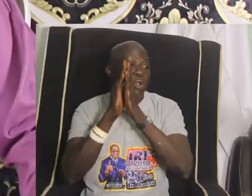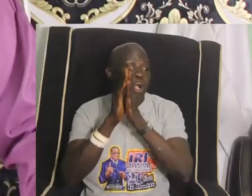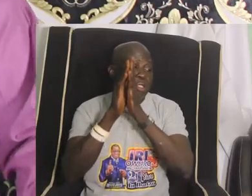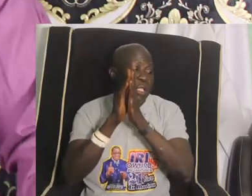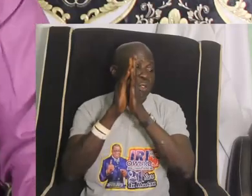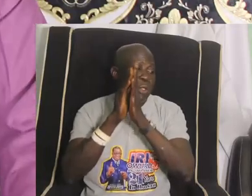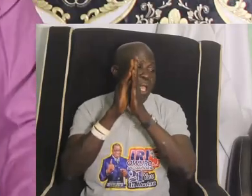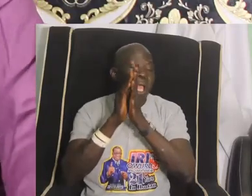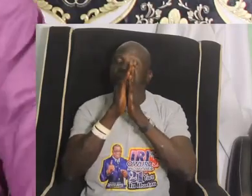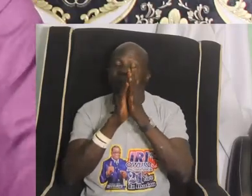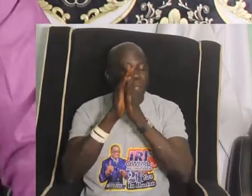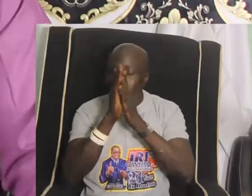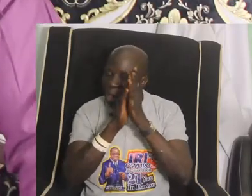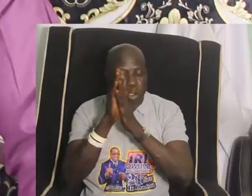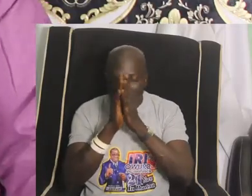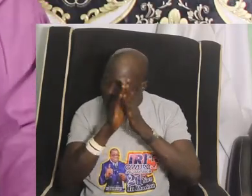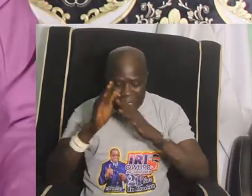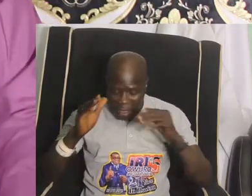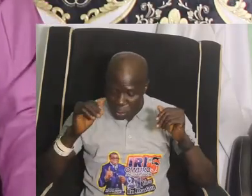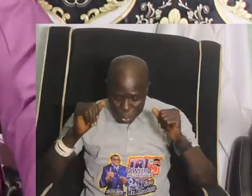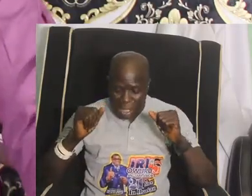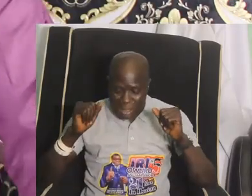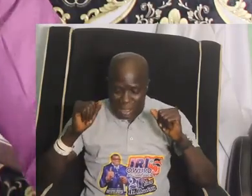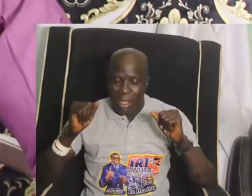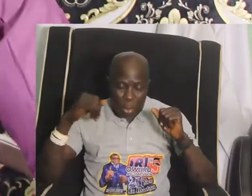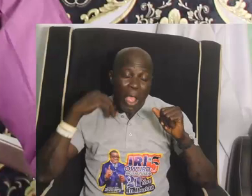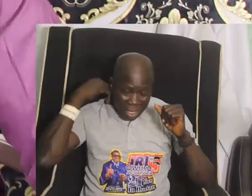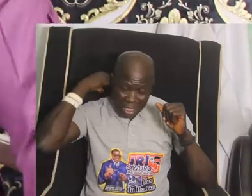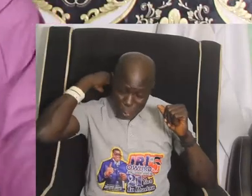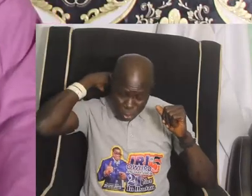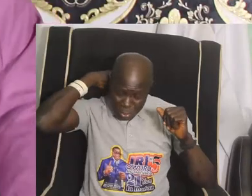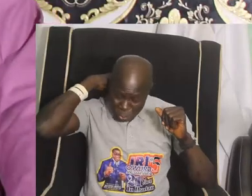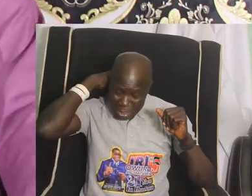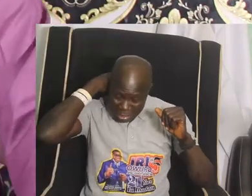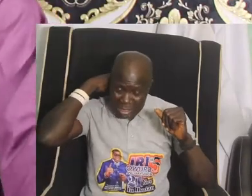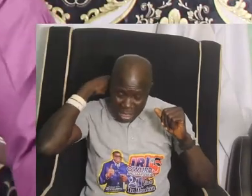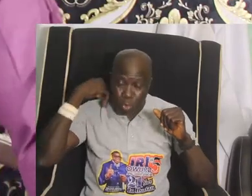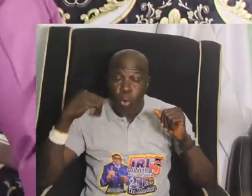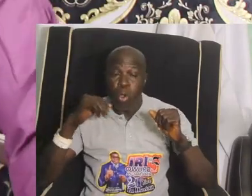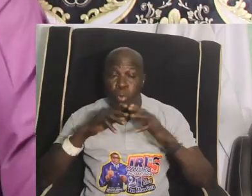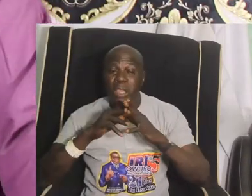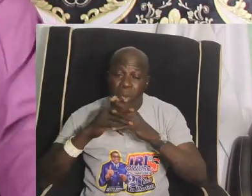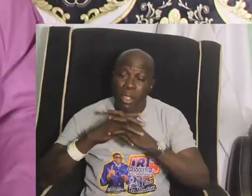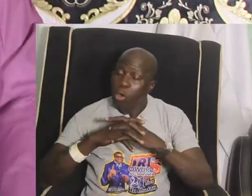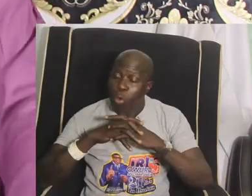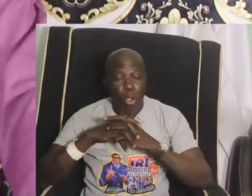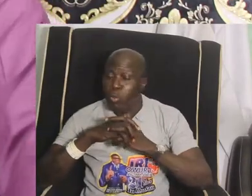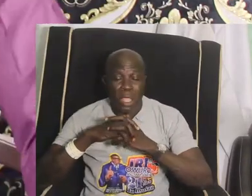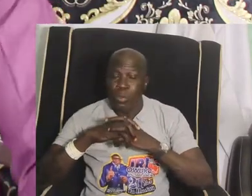Oh, Jesus. Holy Spirit of the Shepherd. Authority of victory and glory. Your glory